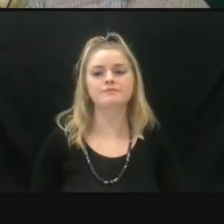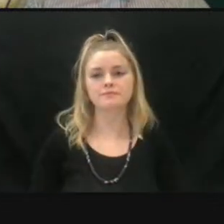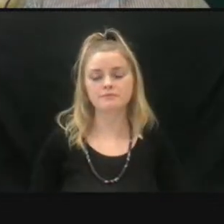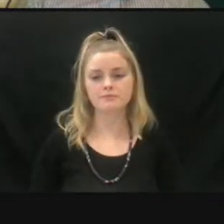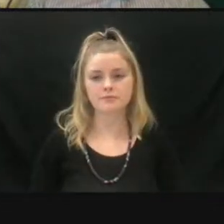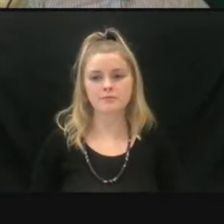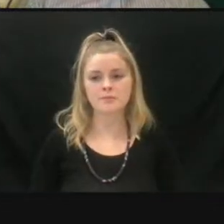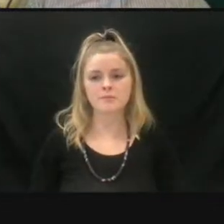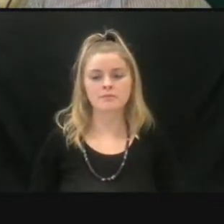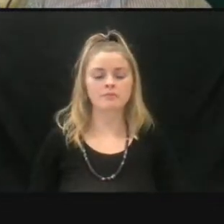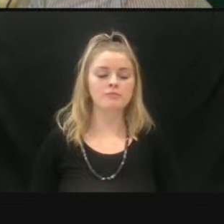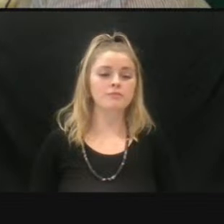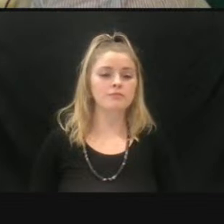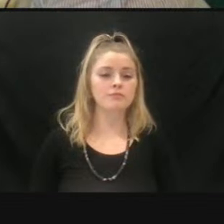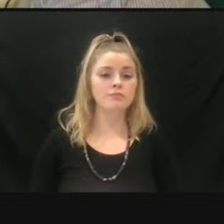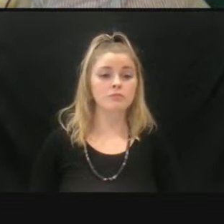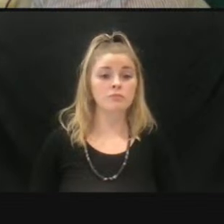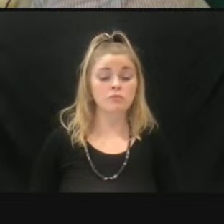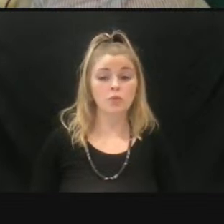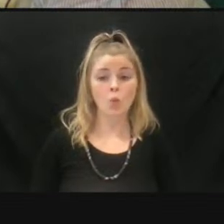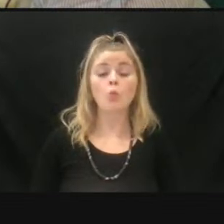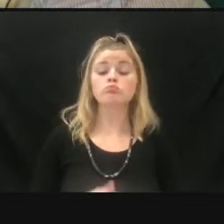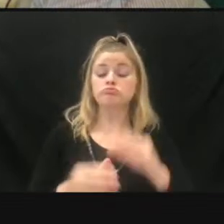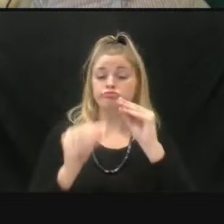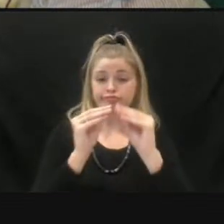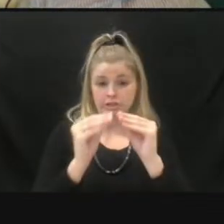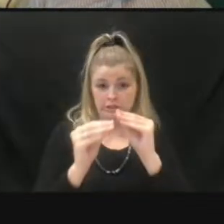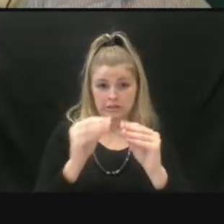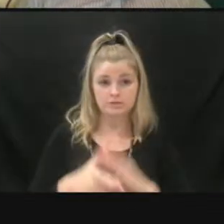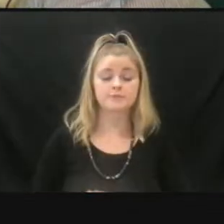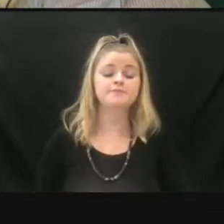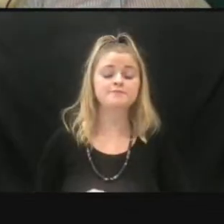share. To address this, as you guys see here,